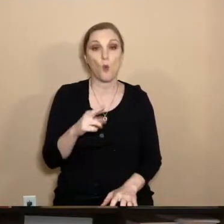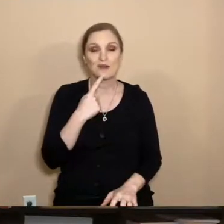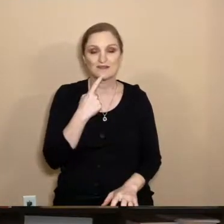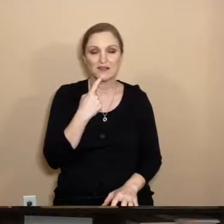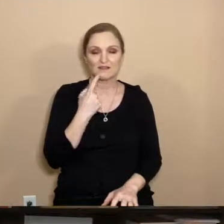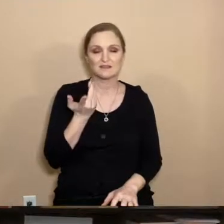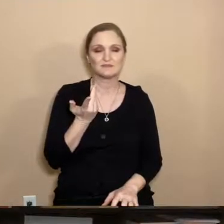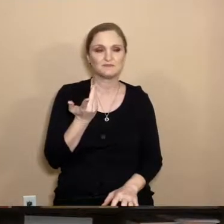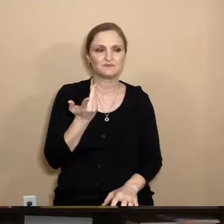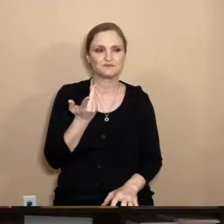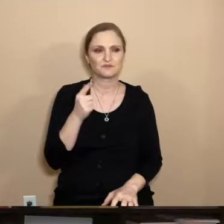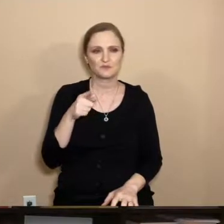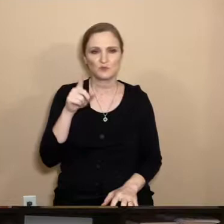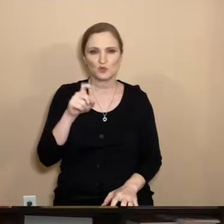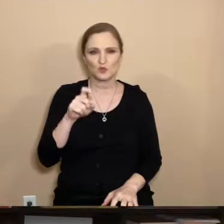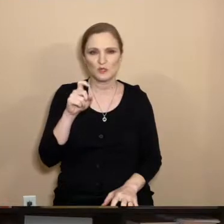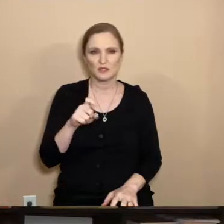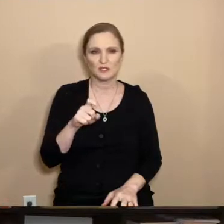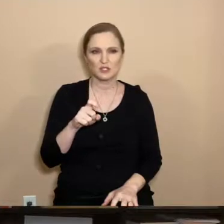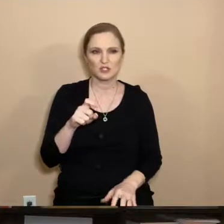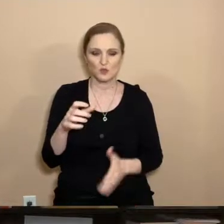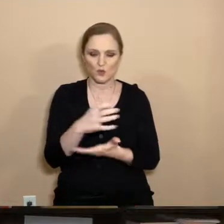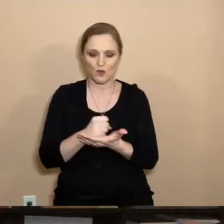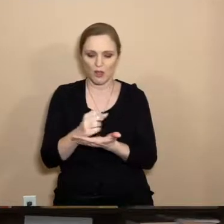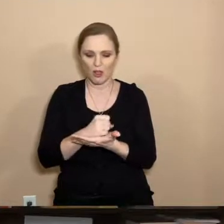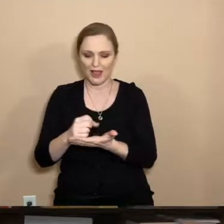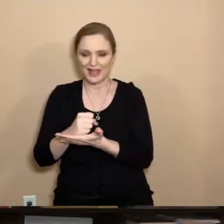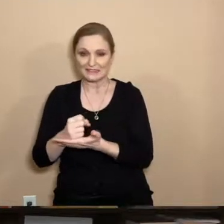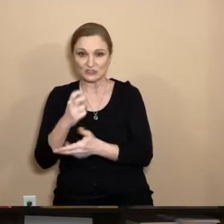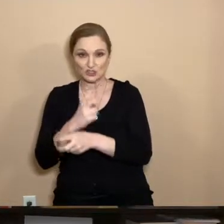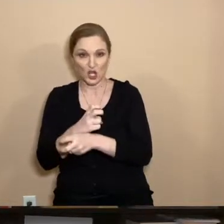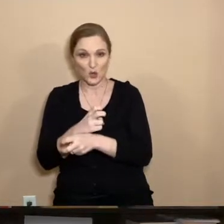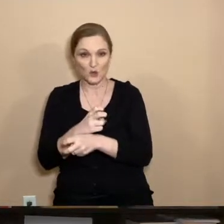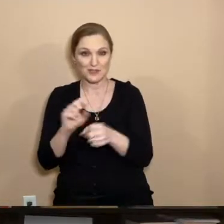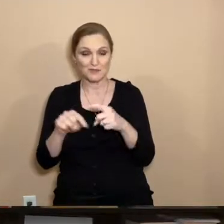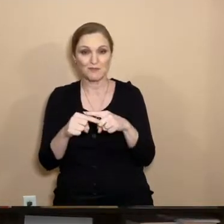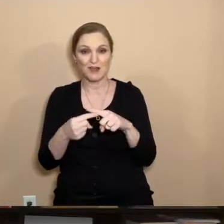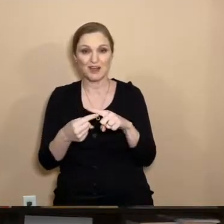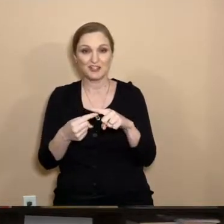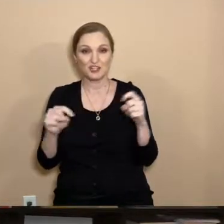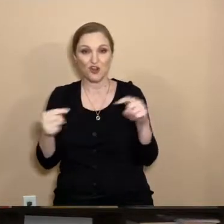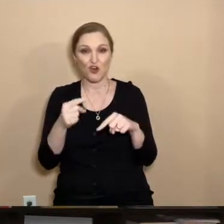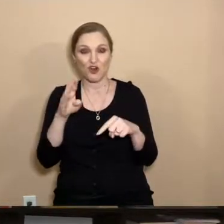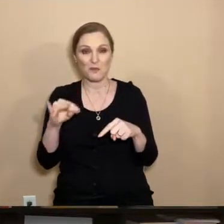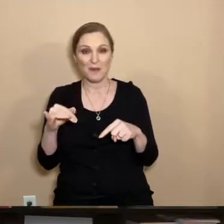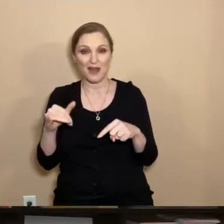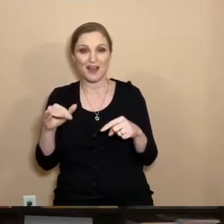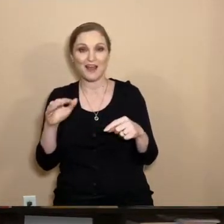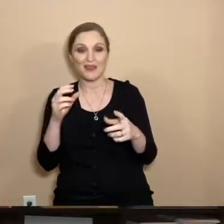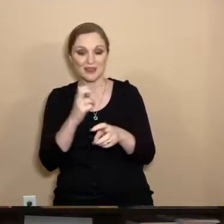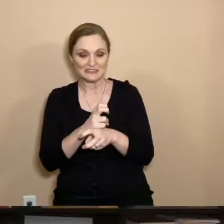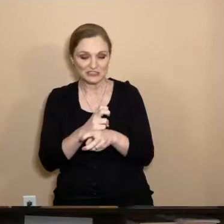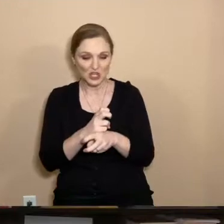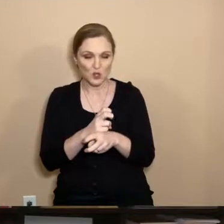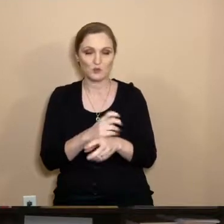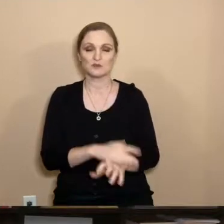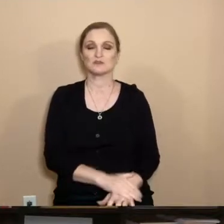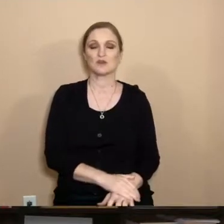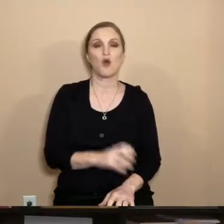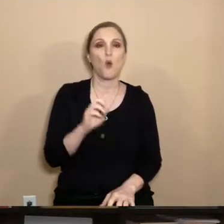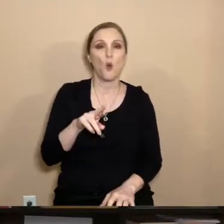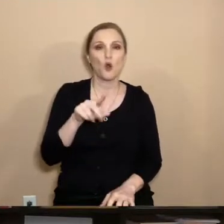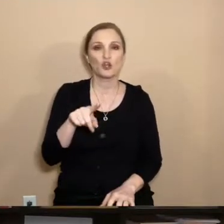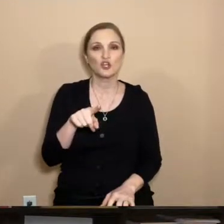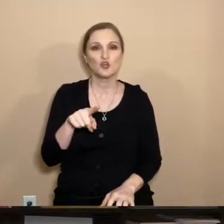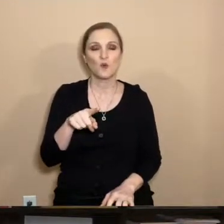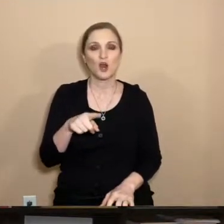you need to quarry some stones, and you're hurt by that action of quarrying stones, of gathering stones. Or you